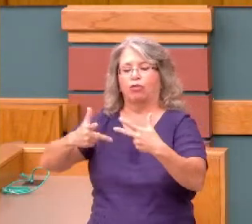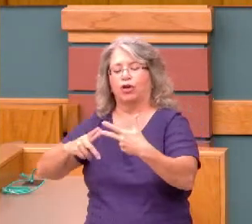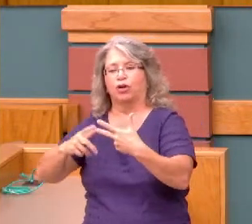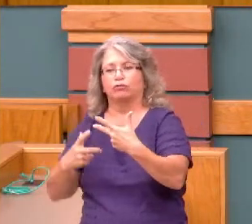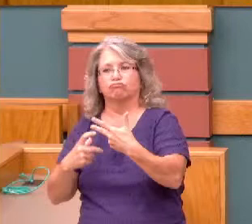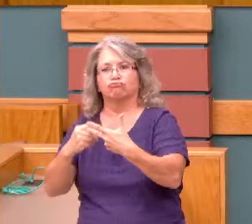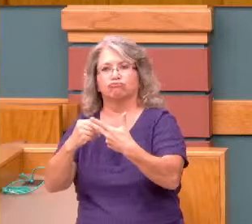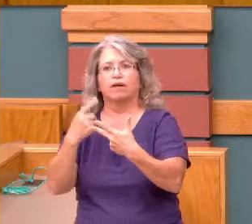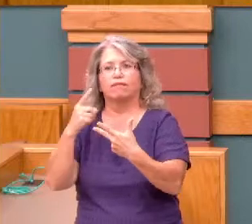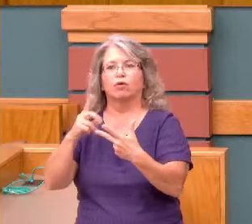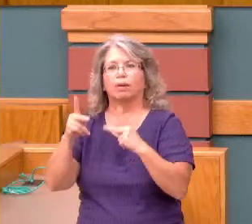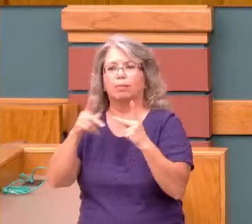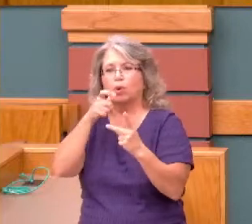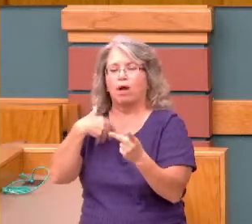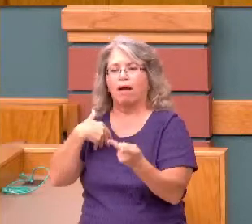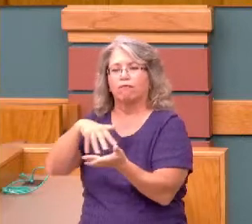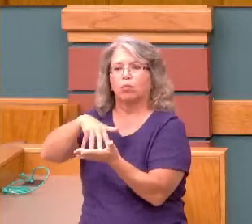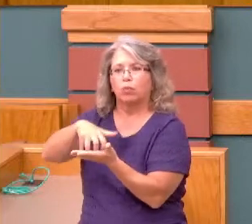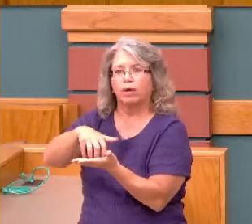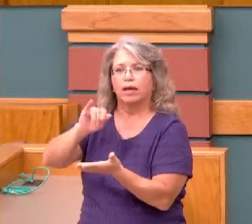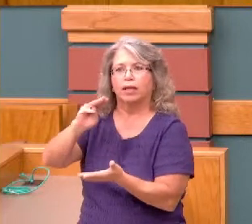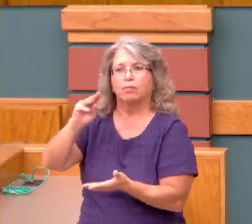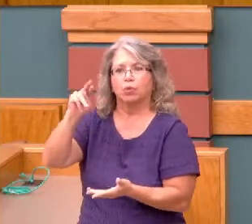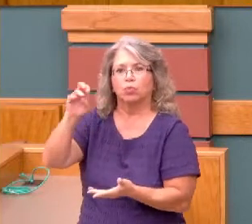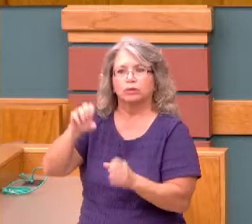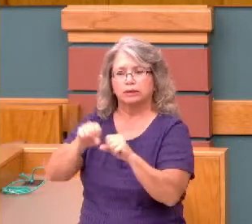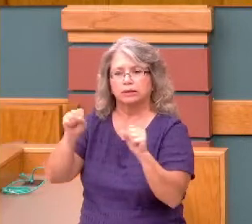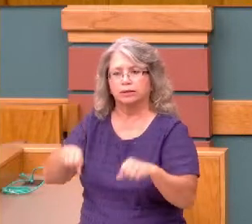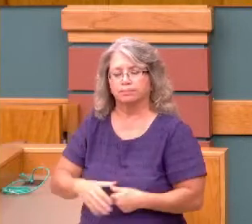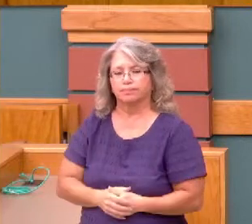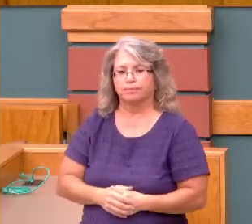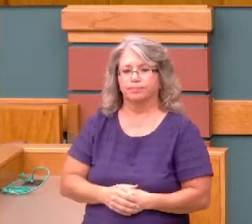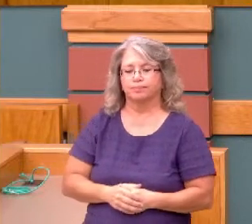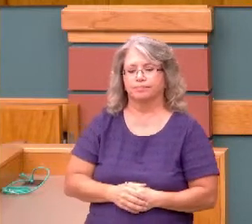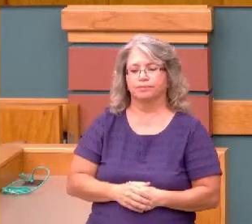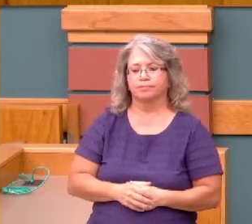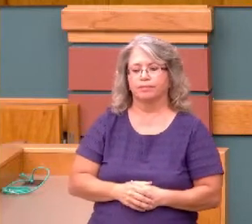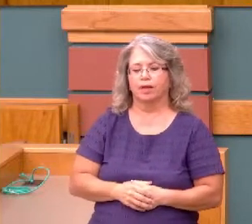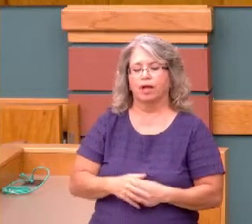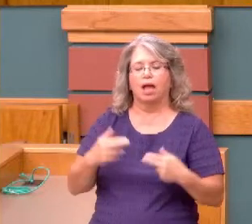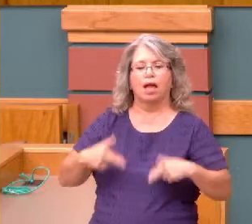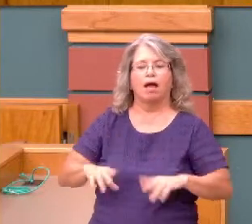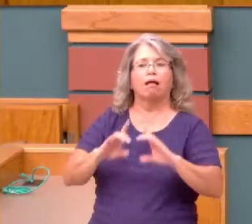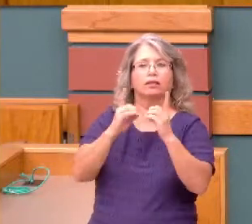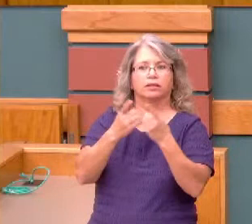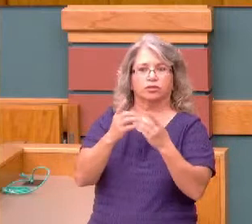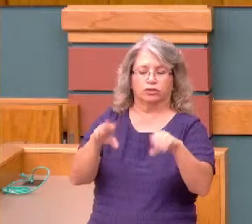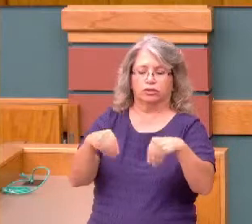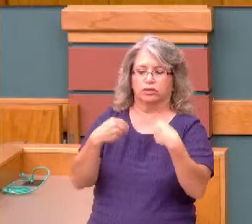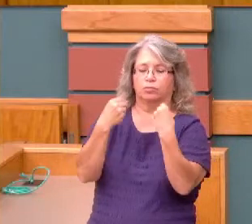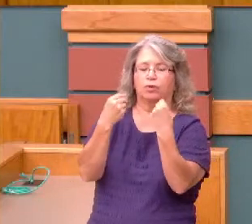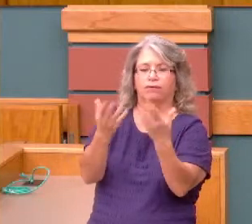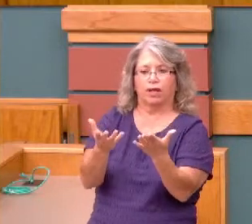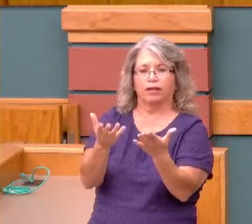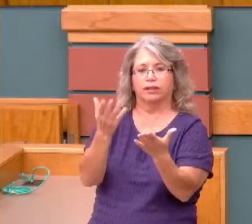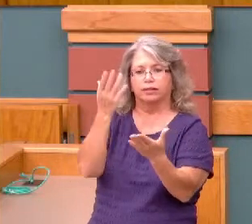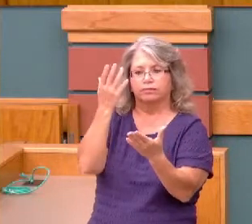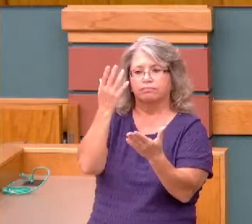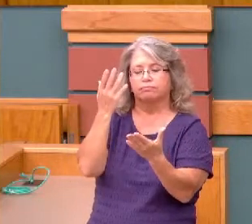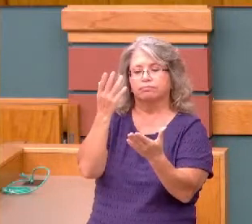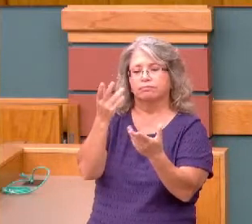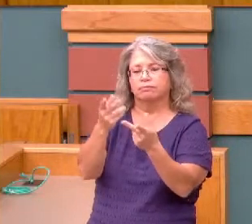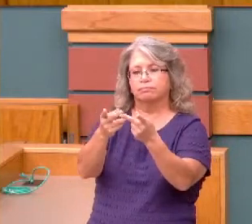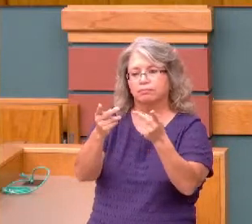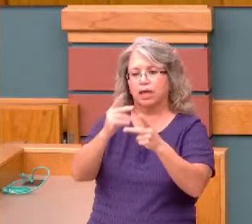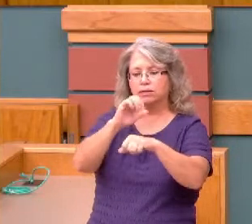Health District has provided COVID-19 testing sites for those who want to be tested. And you can visit the Old